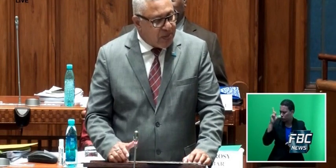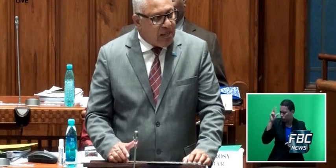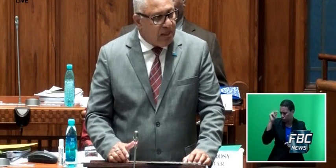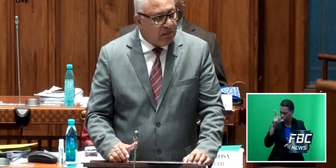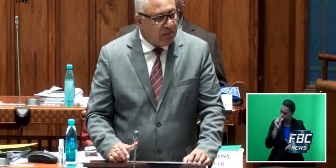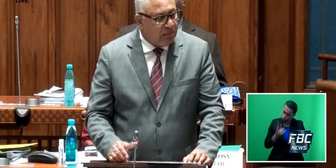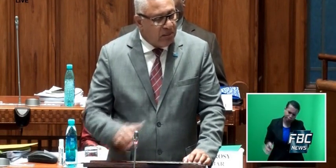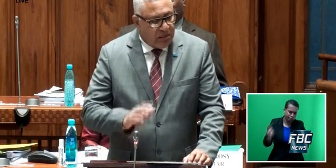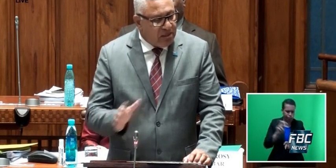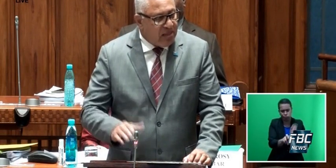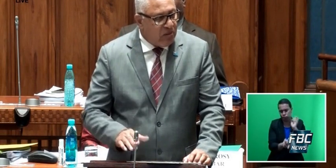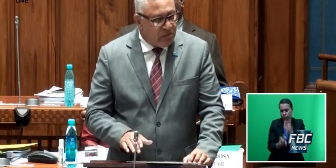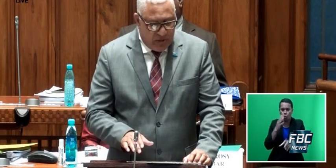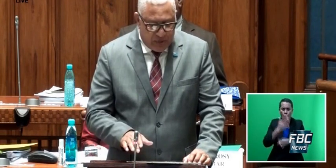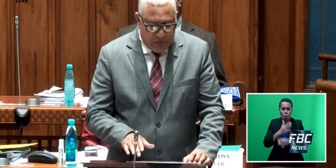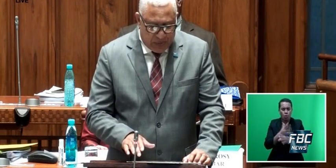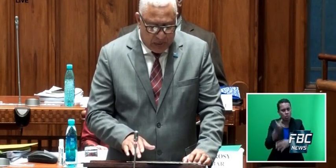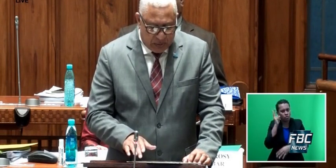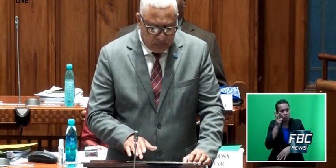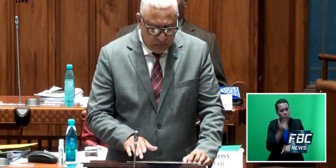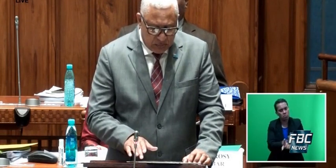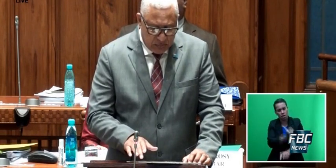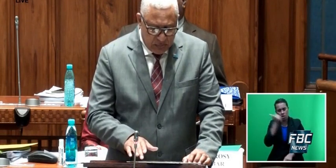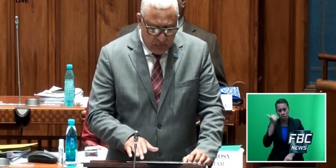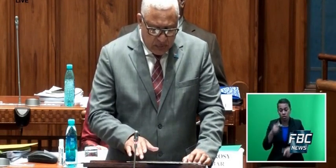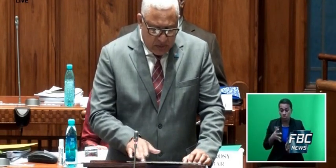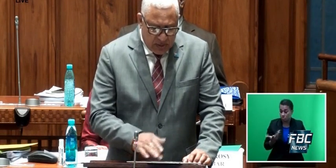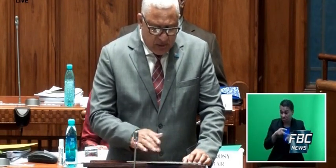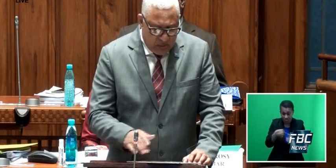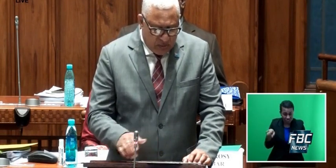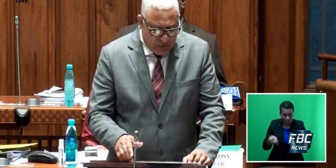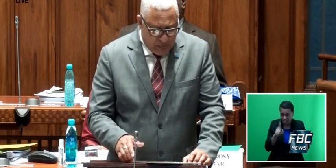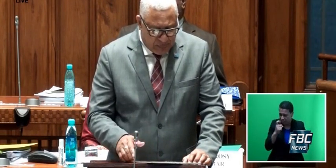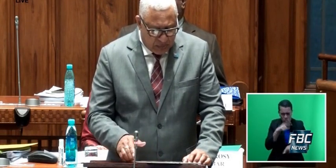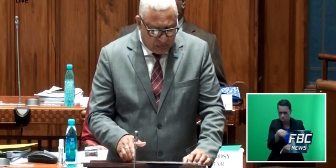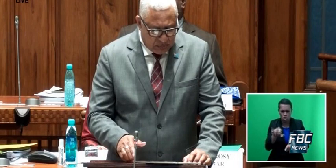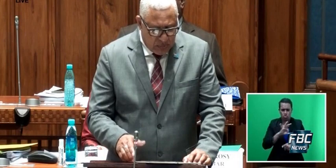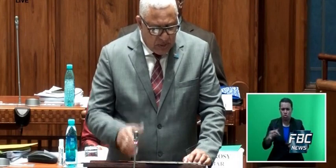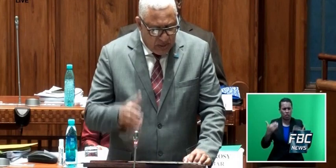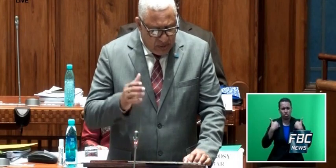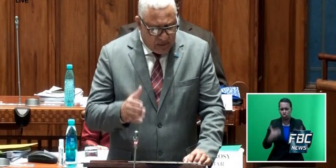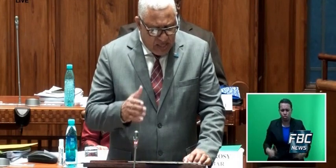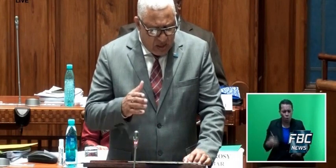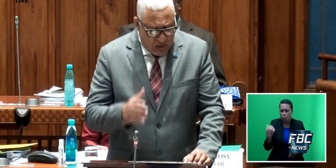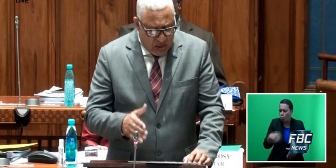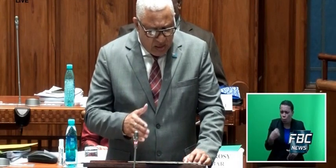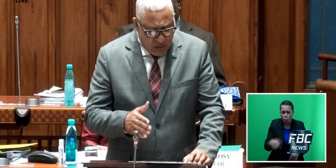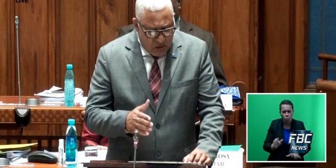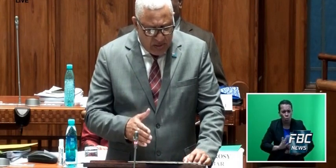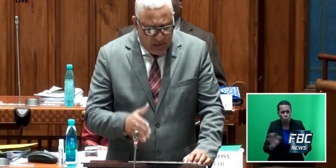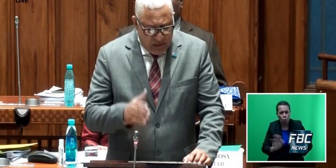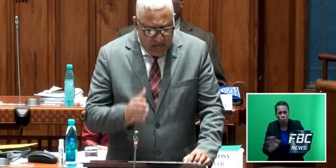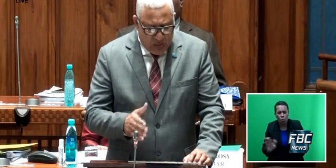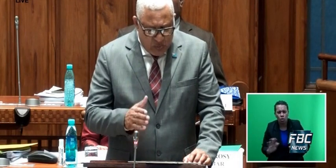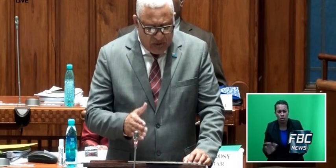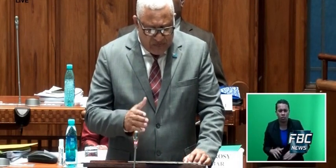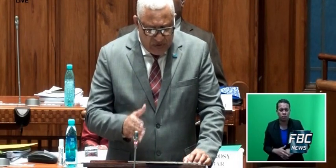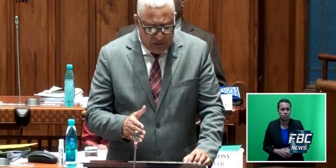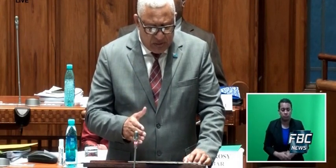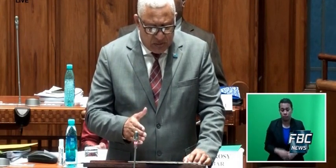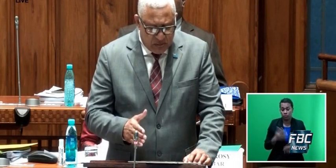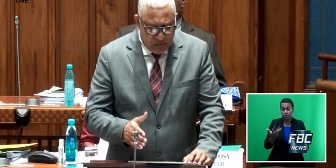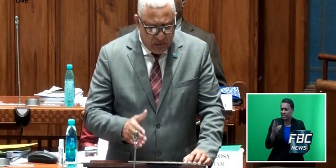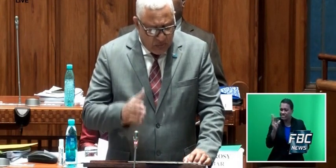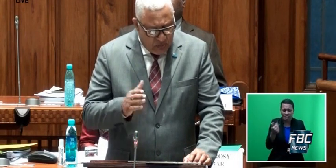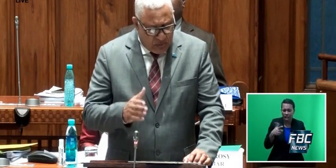Mr. Speaker, these are not rich people. These are not rich people. These are ordinary, hard-working